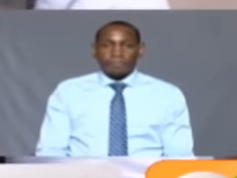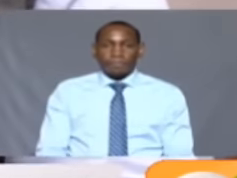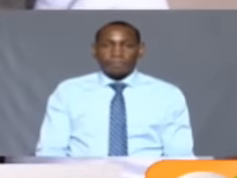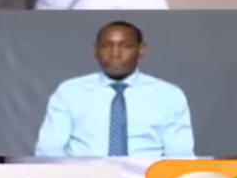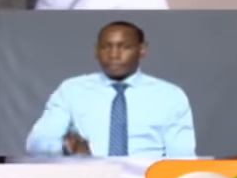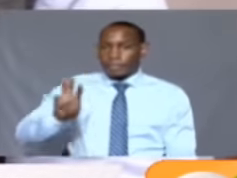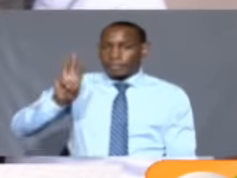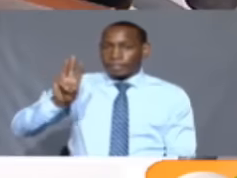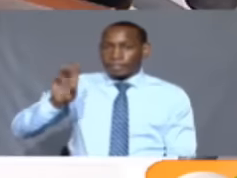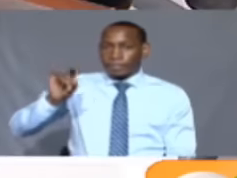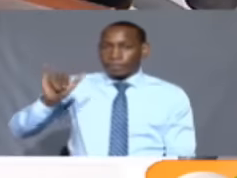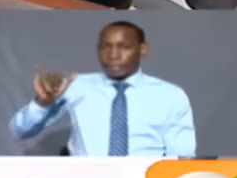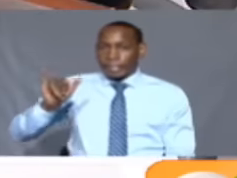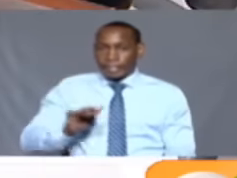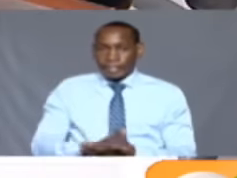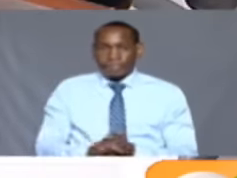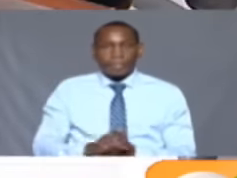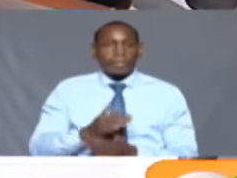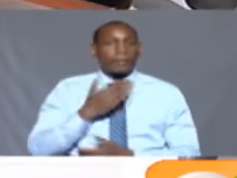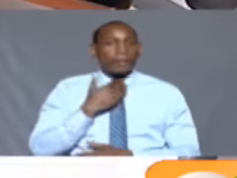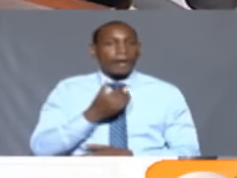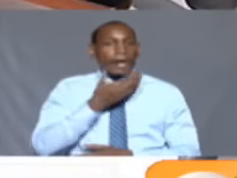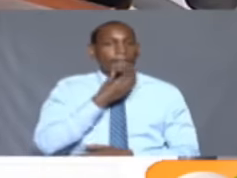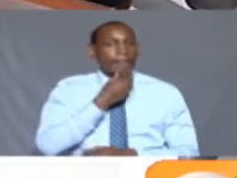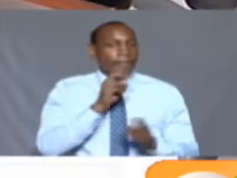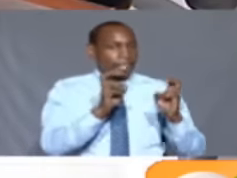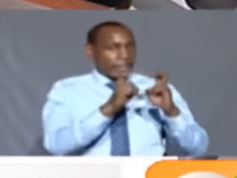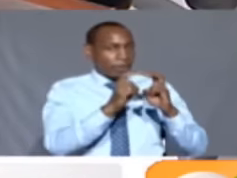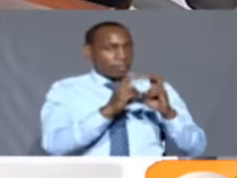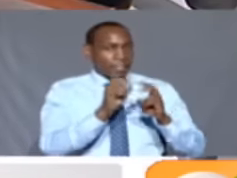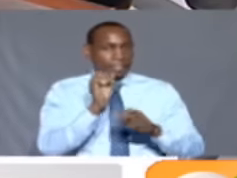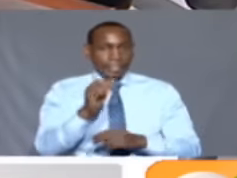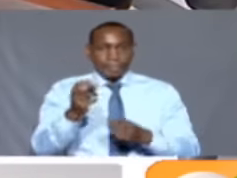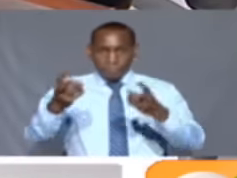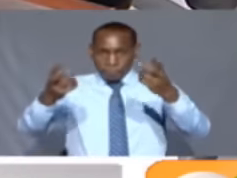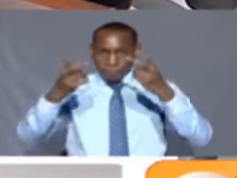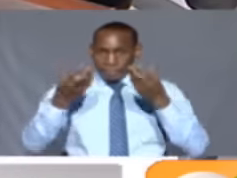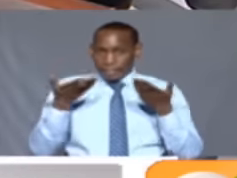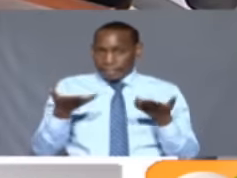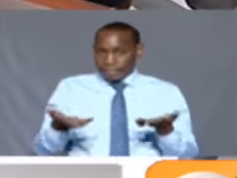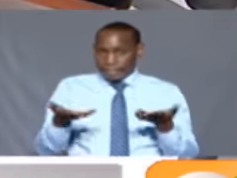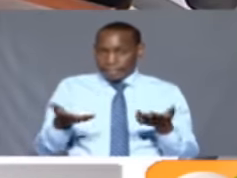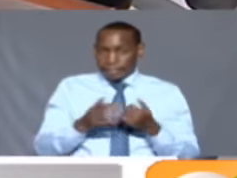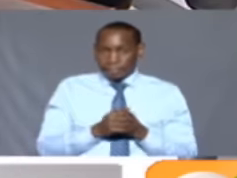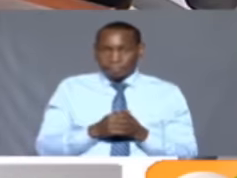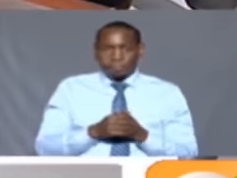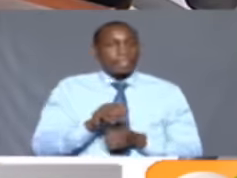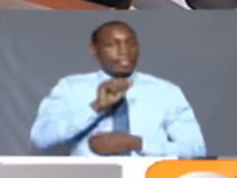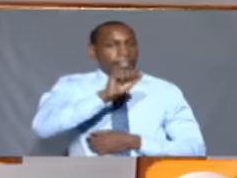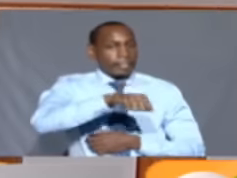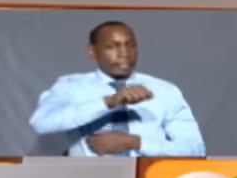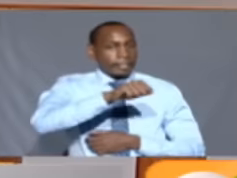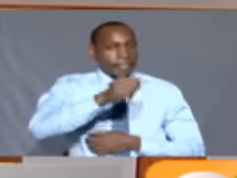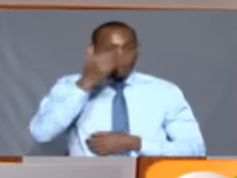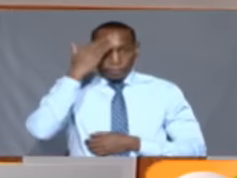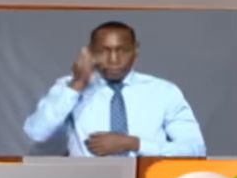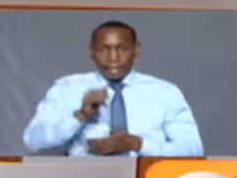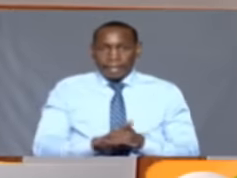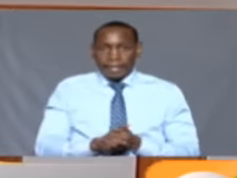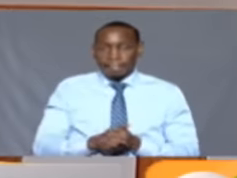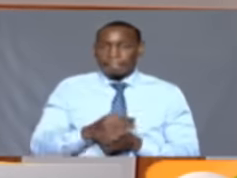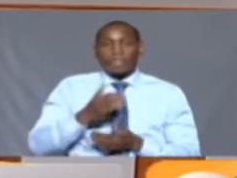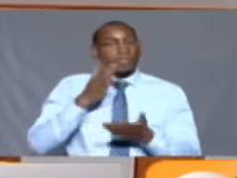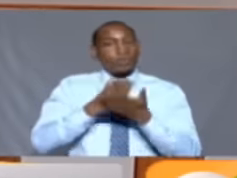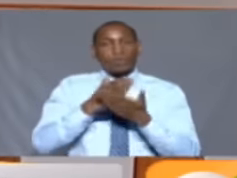Wendy, would you want him to get in touch with you if he was watching you now? Yeah, because he's my